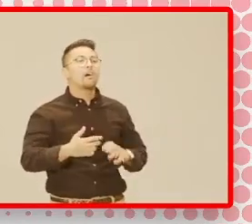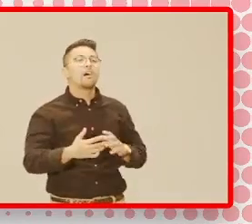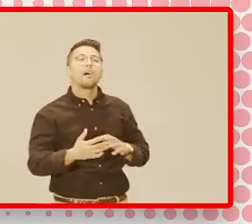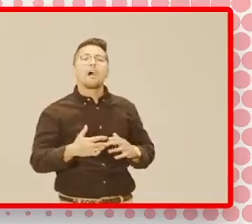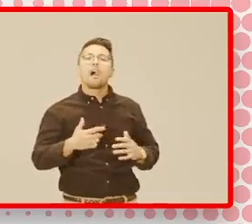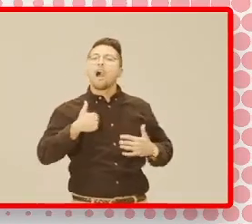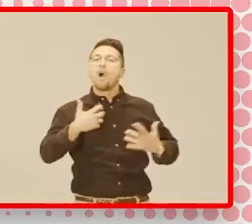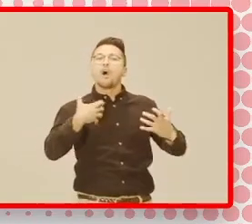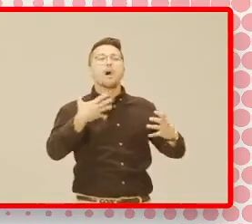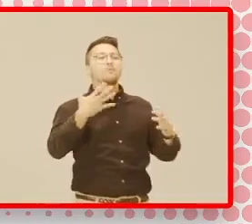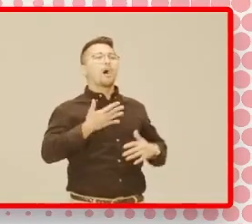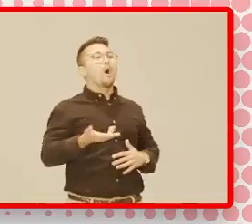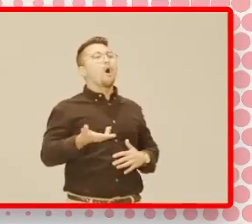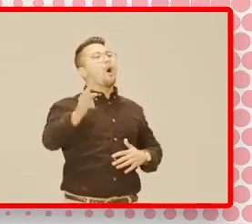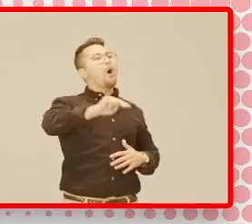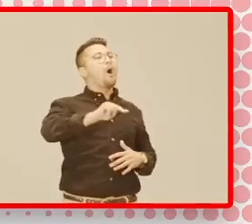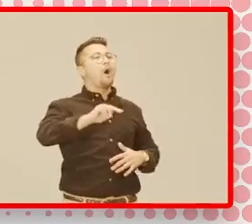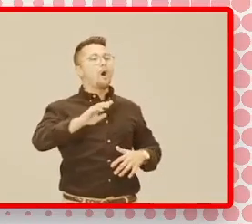luxury house.